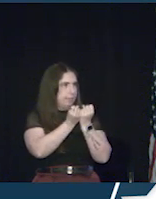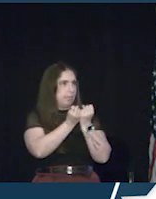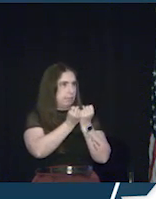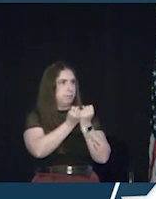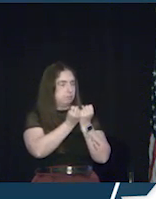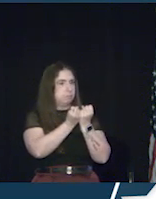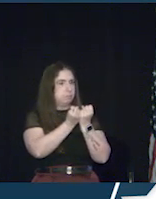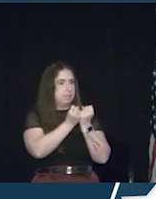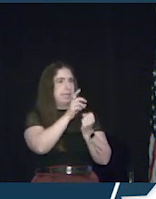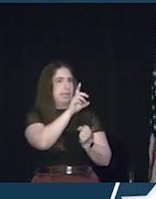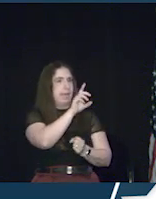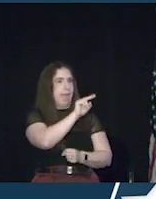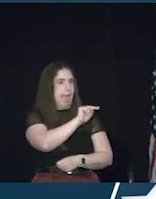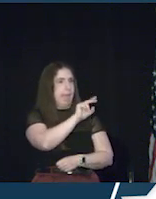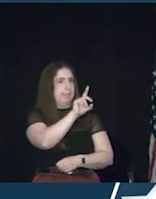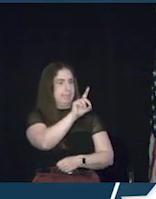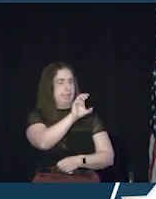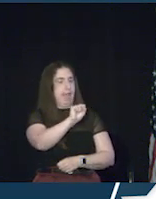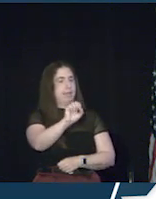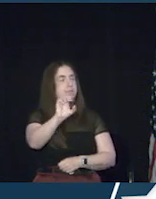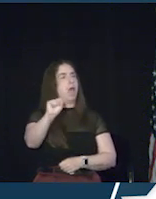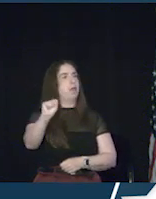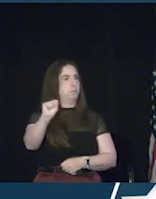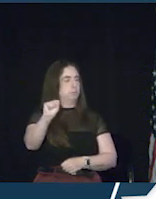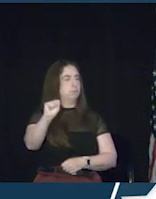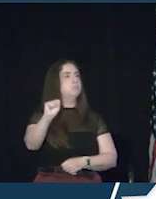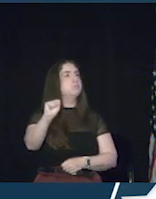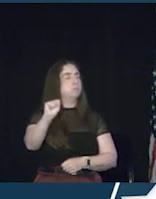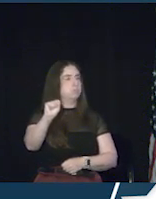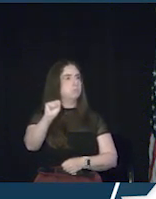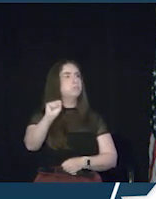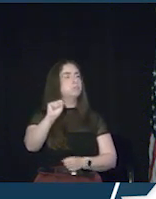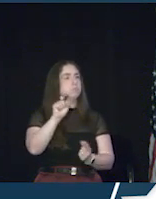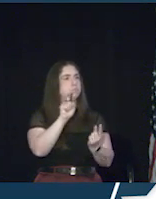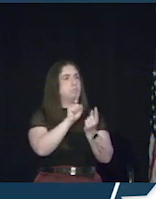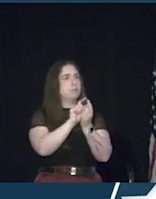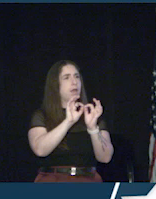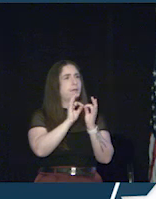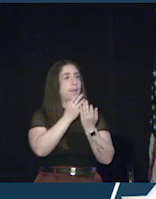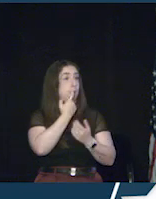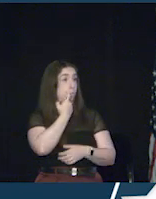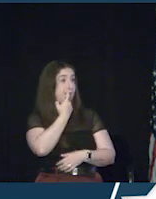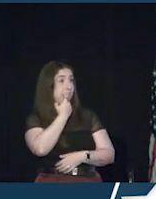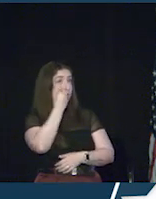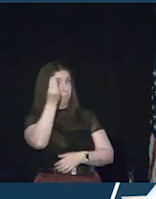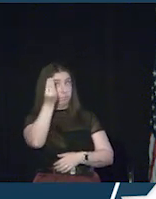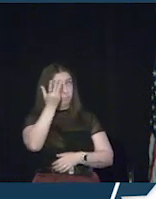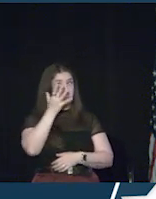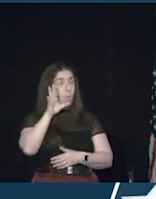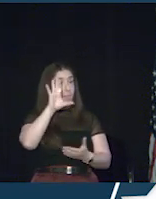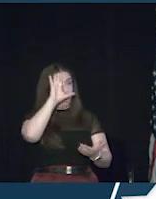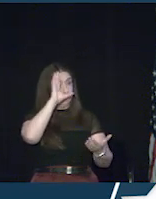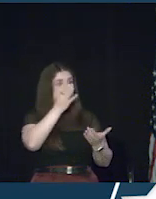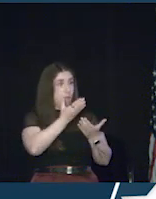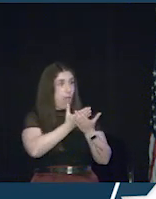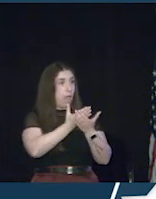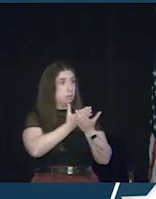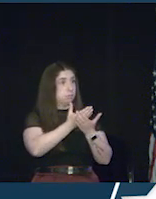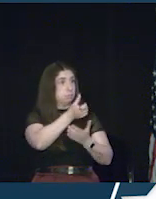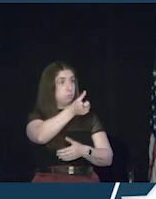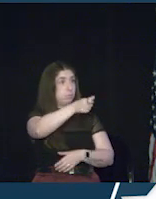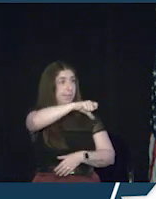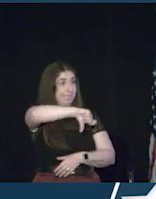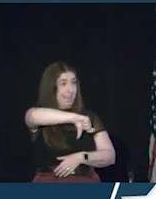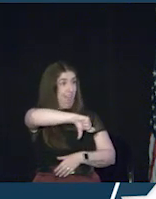NDSS was contacted by a family who had recently been told that their son was being denied